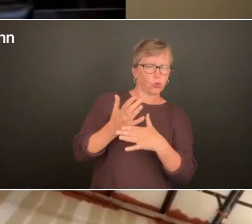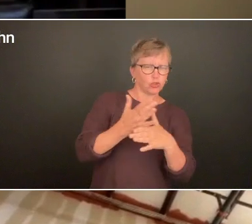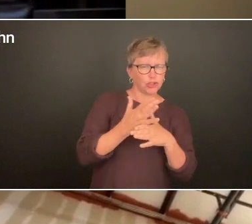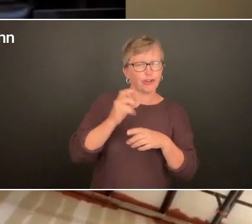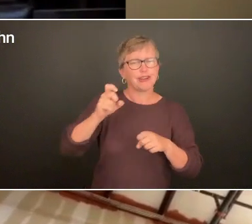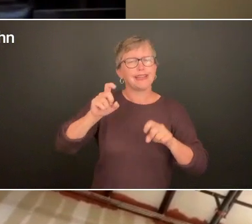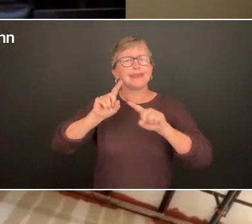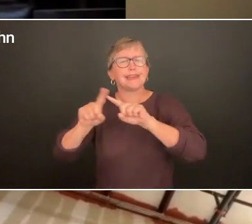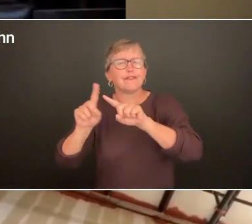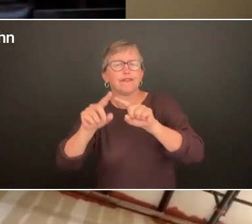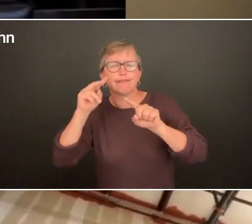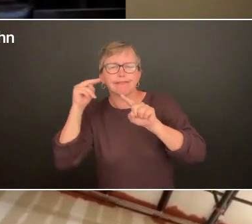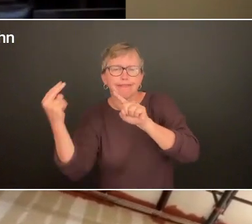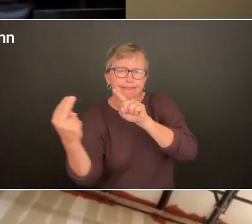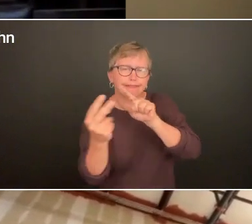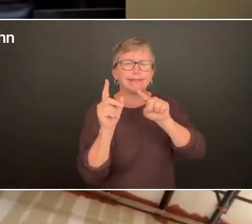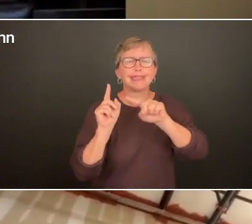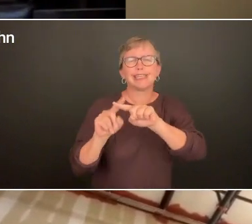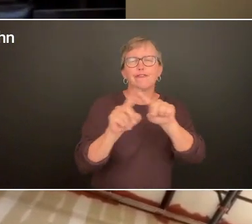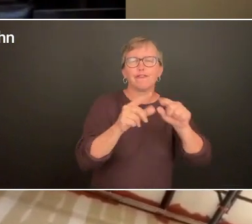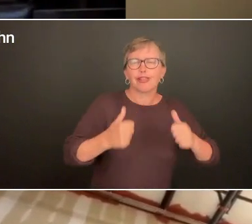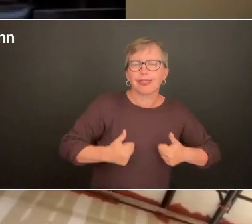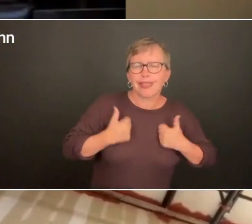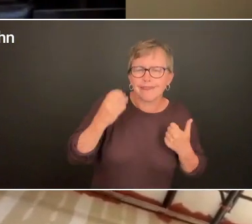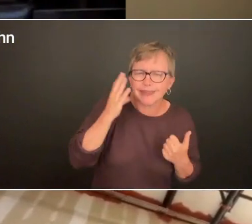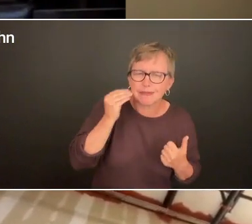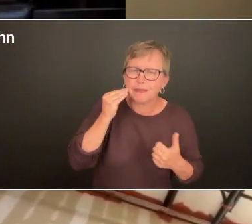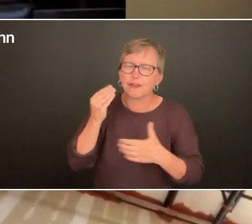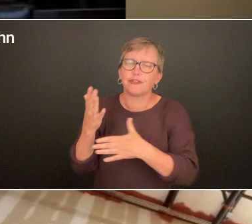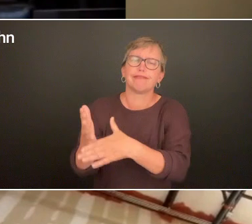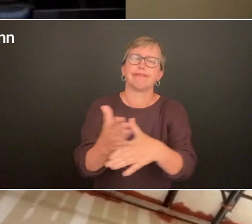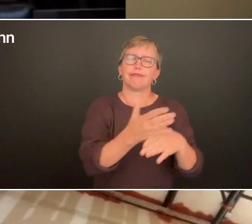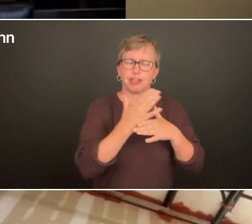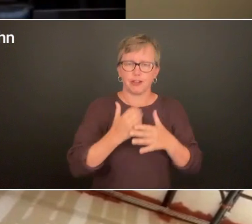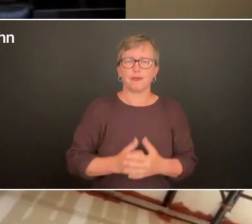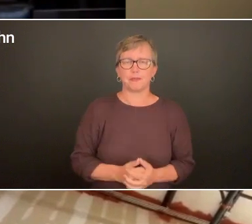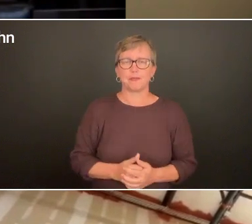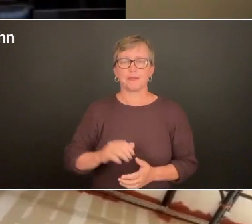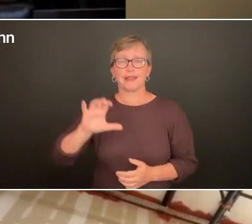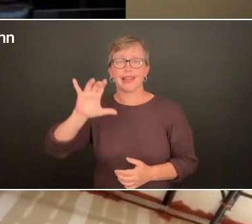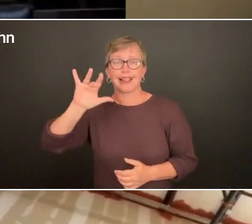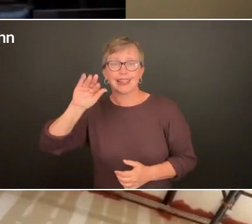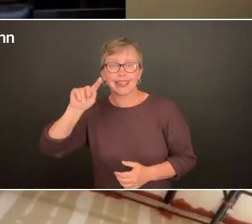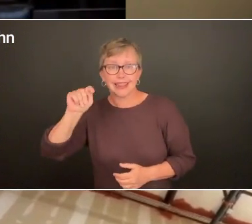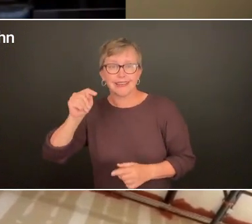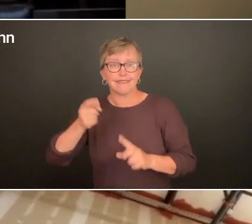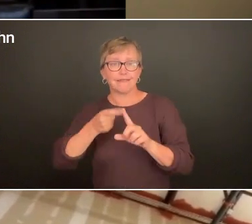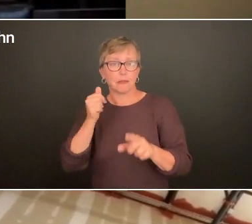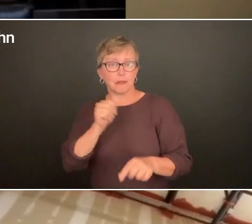not able to give everything what others can obviously give when it comes to their personal life experience.